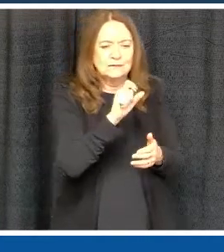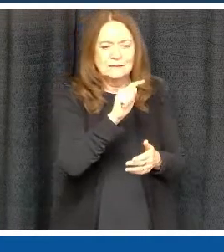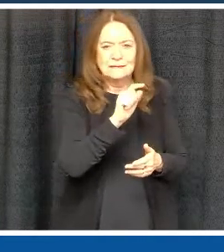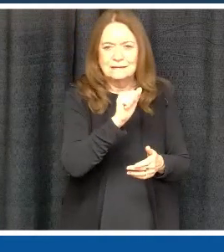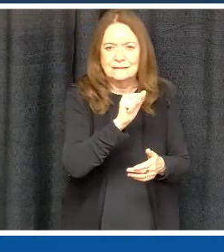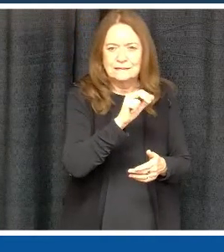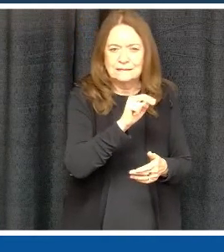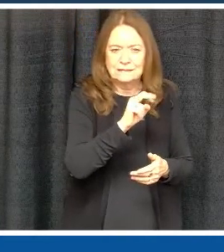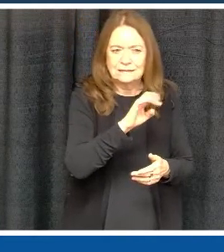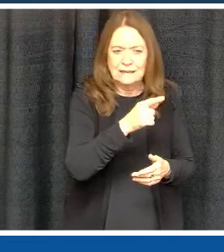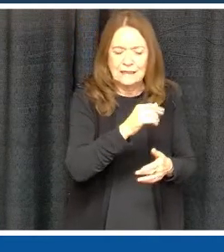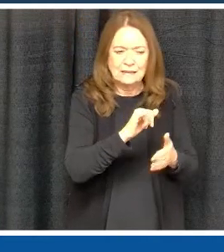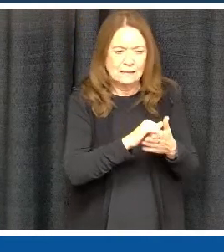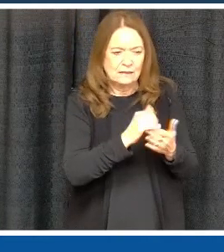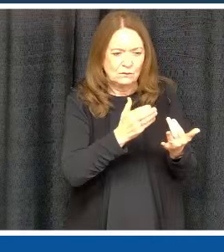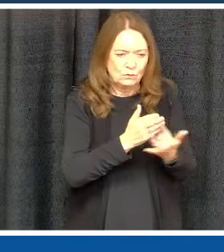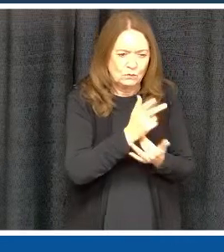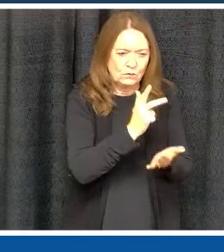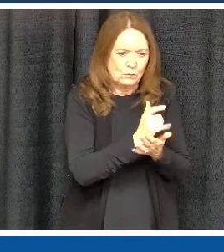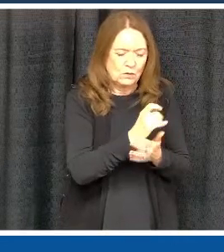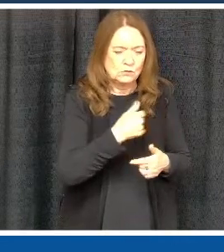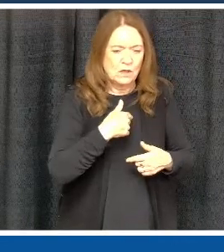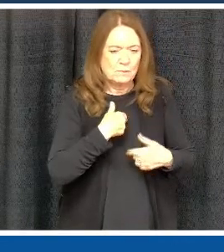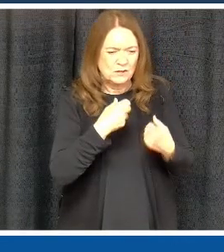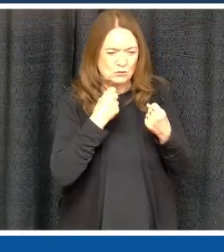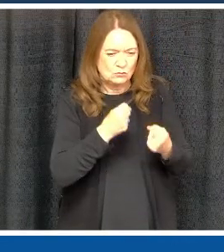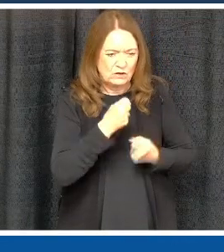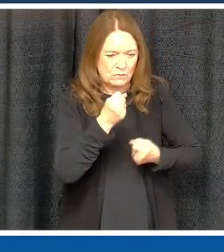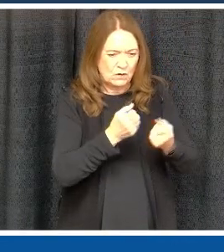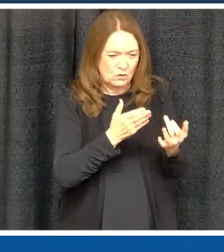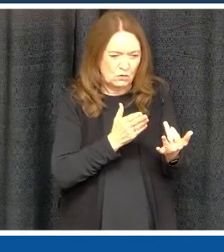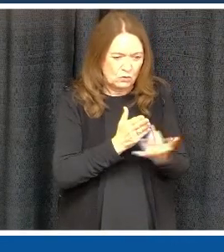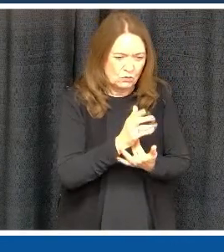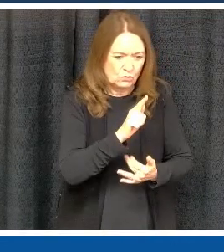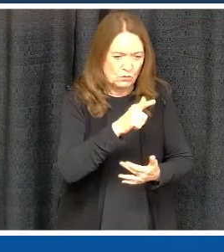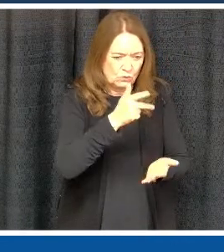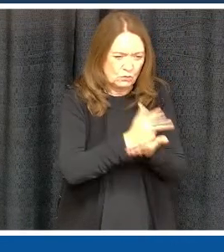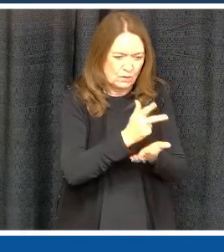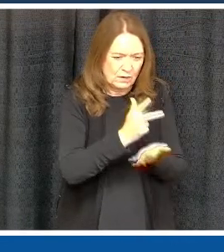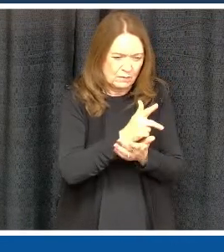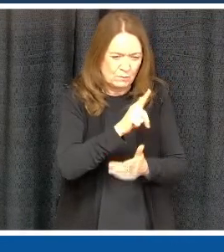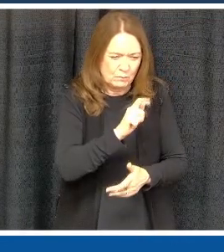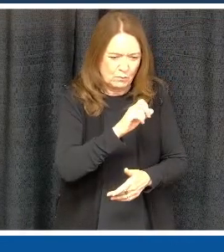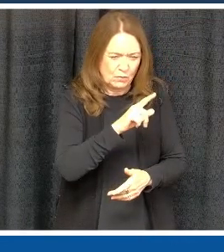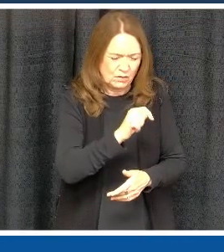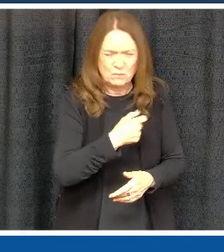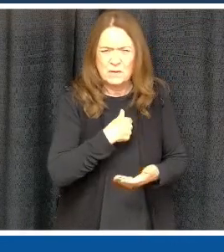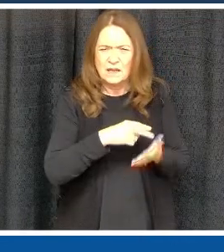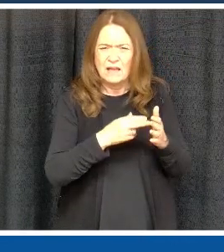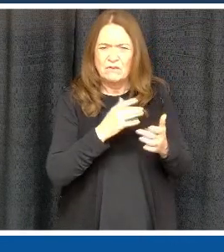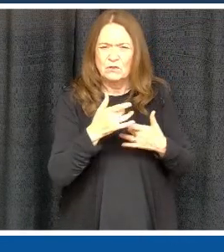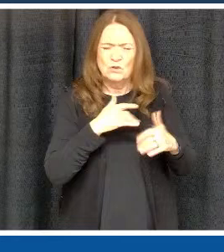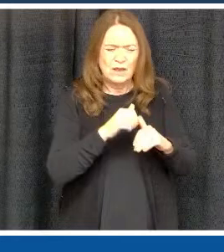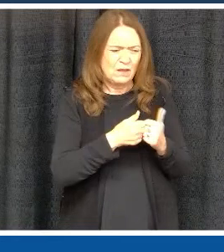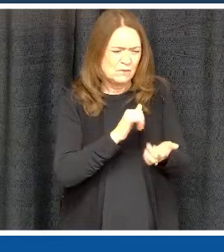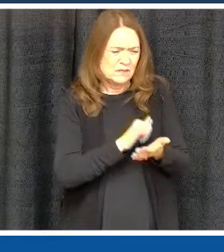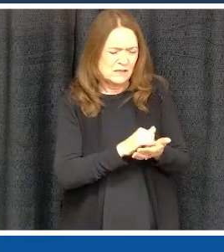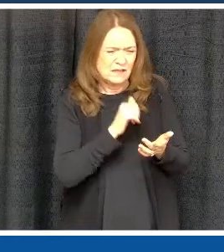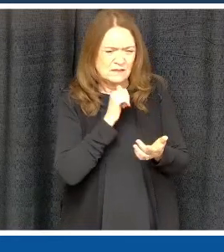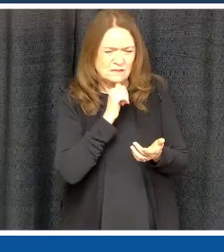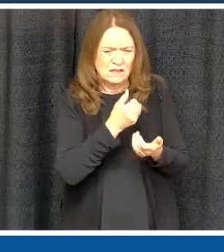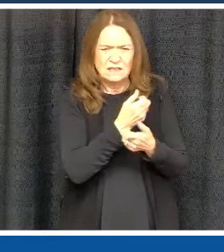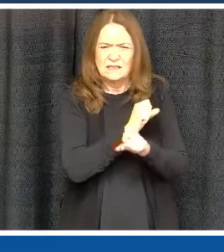lot, so I'm gonna be driving my car through a parking lot. I mean, I just have concerns. How is that not a